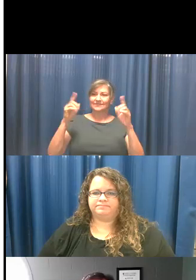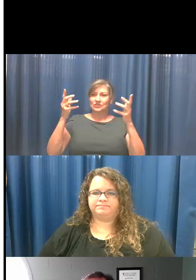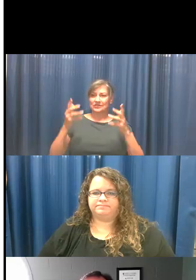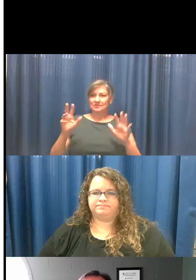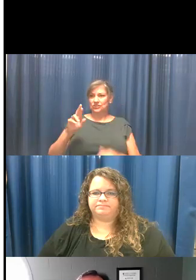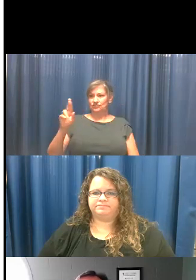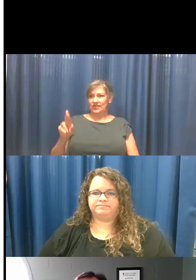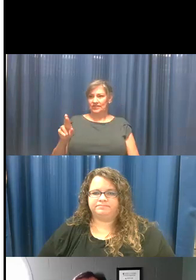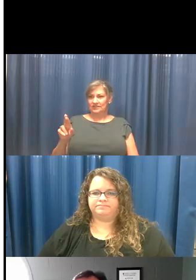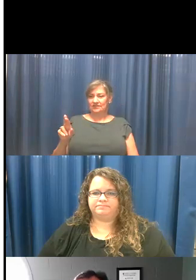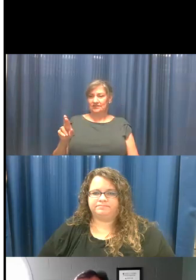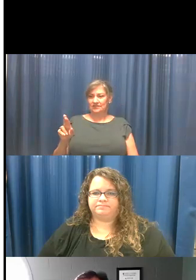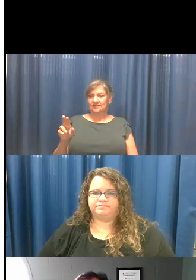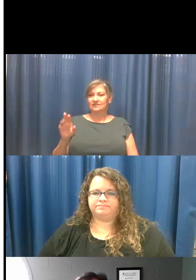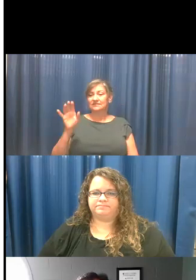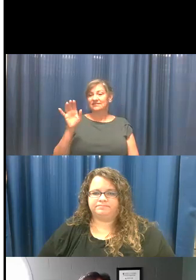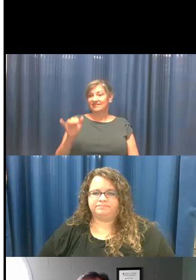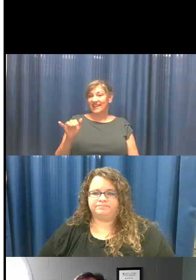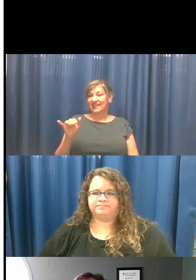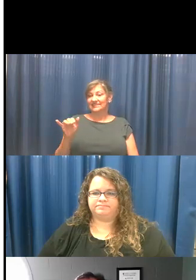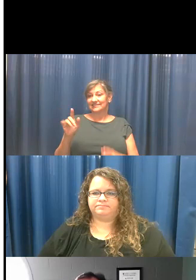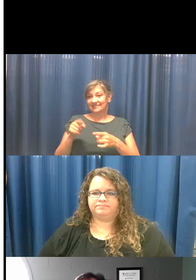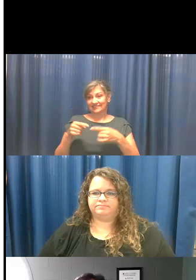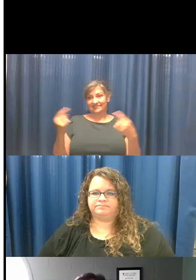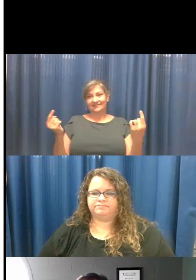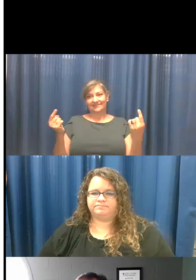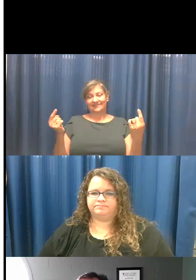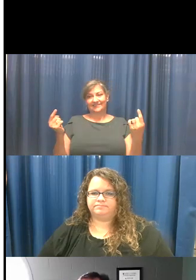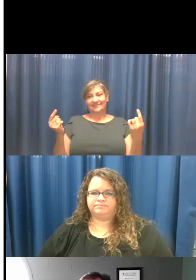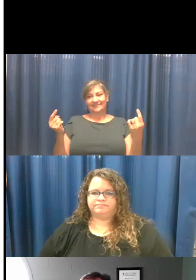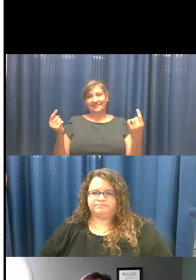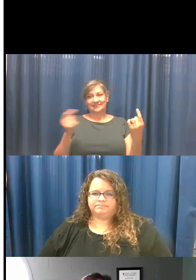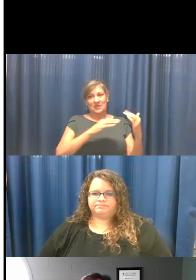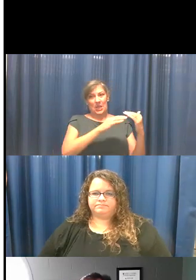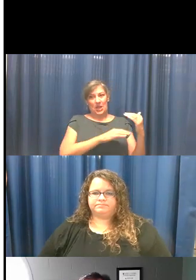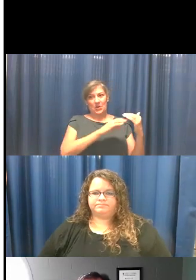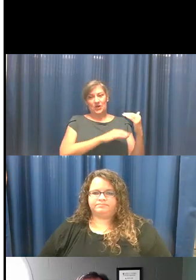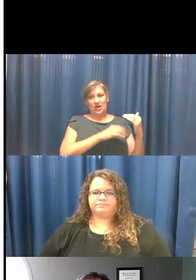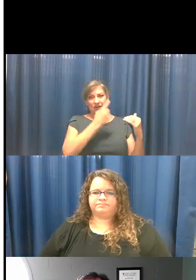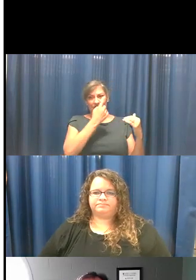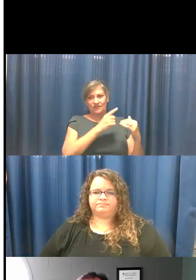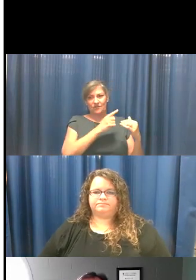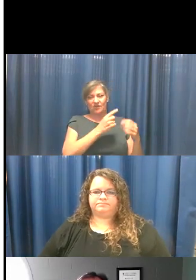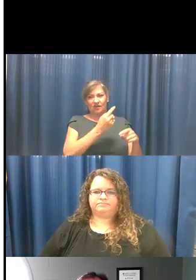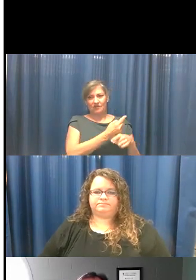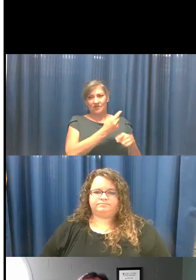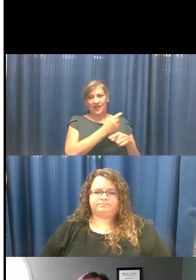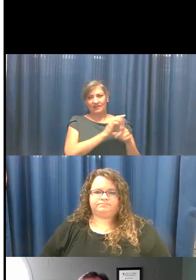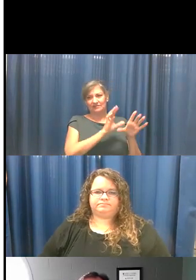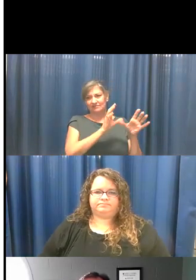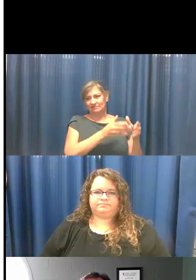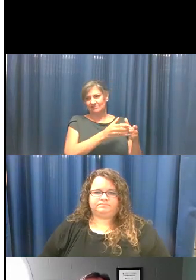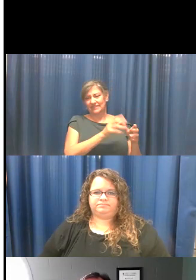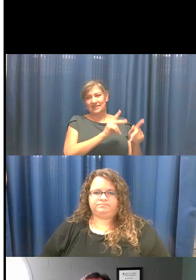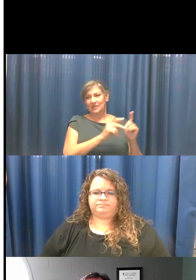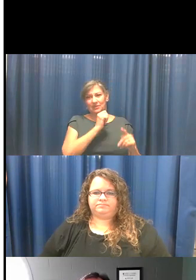rate. And that contrasts with quite a bit lower, of course, for our regular population, those who are